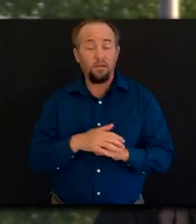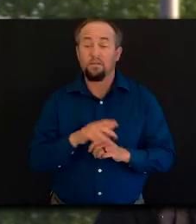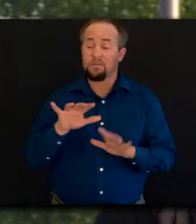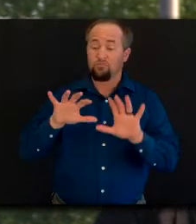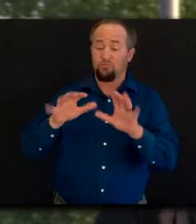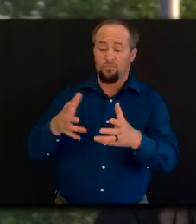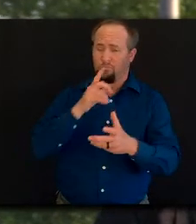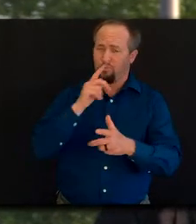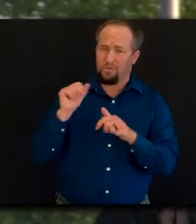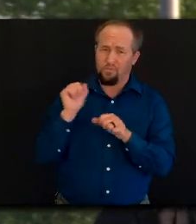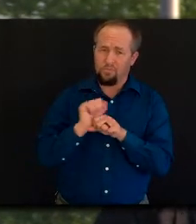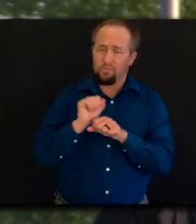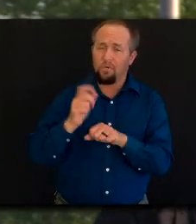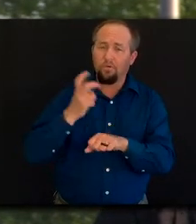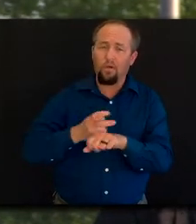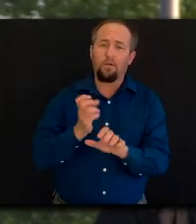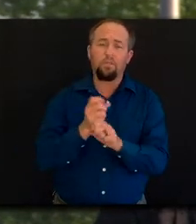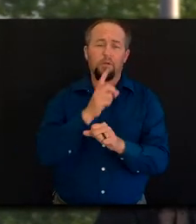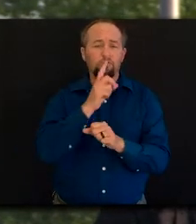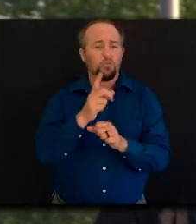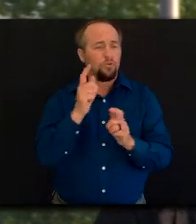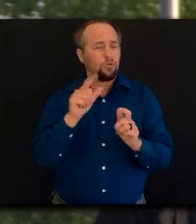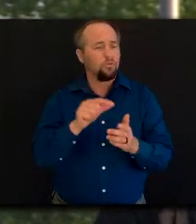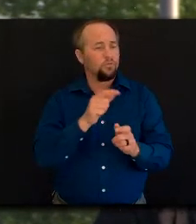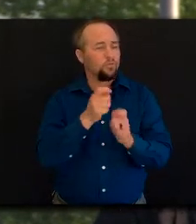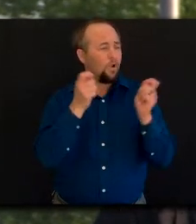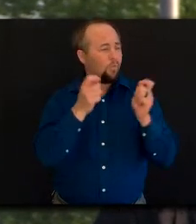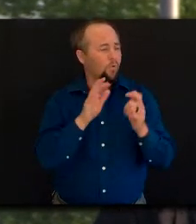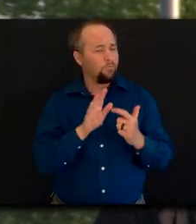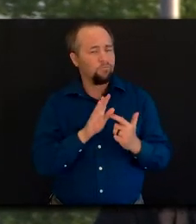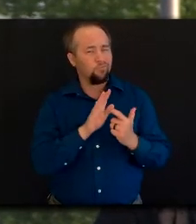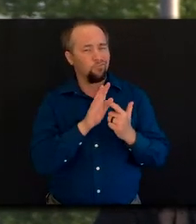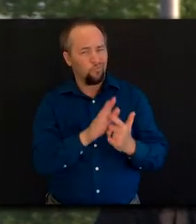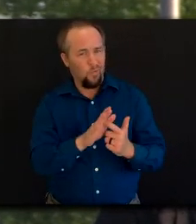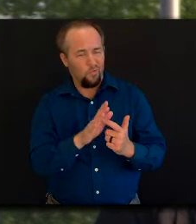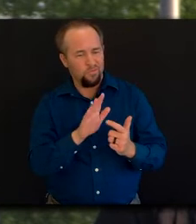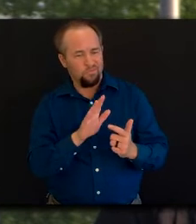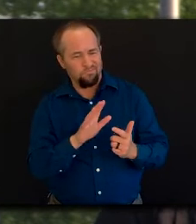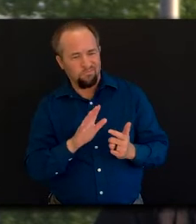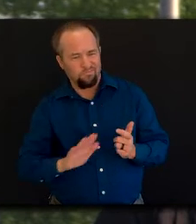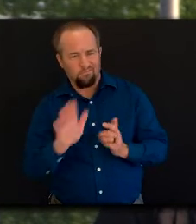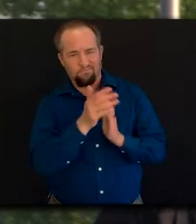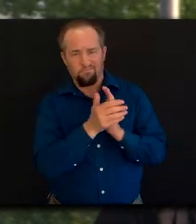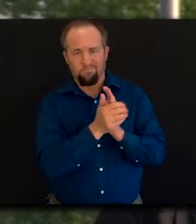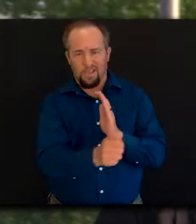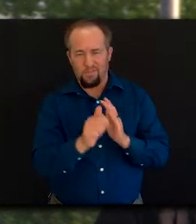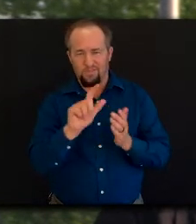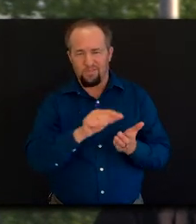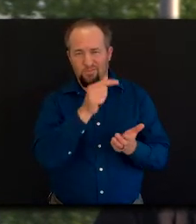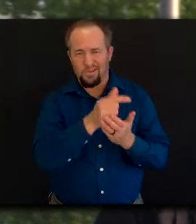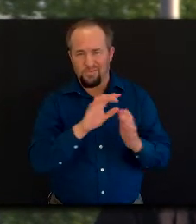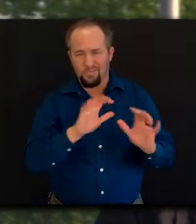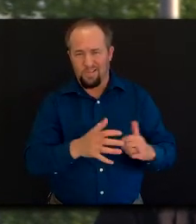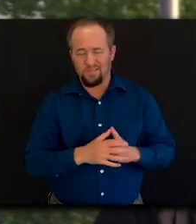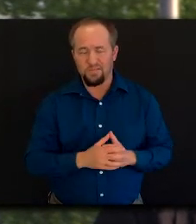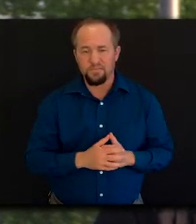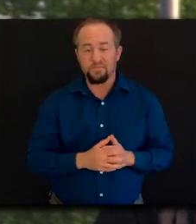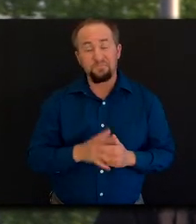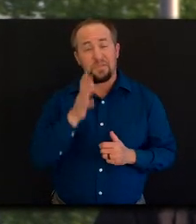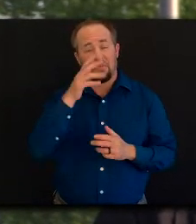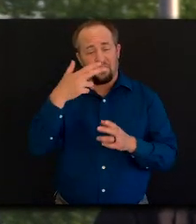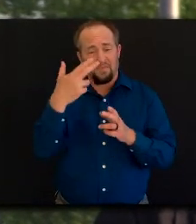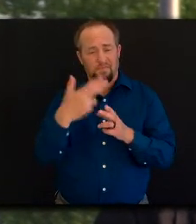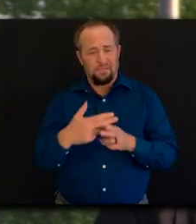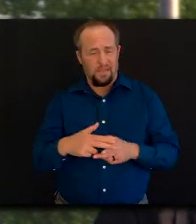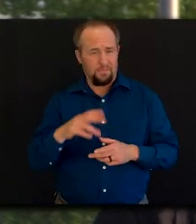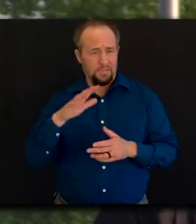worked diligently to ensure that the ceremony is reflective of our talented graduating class. I will read the names of the